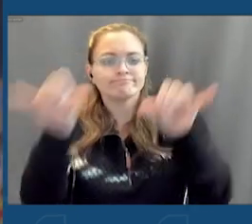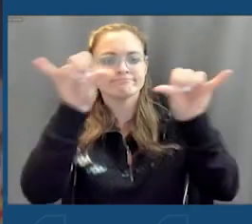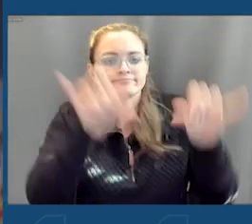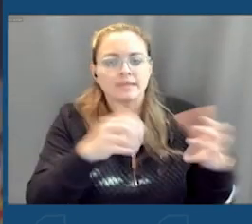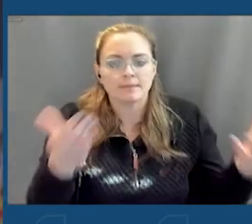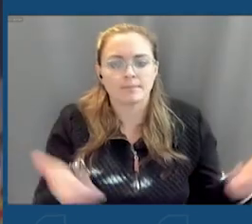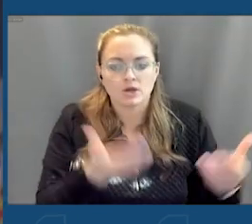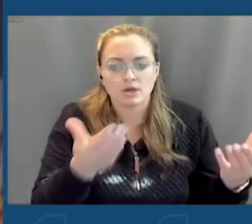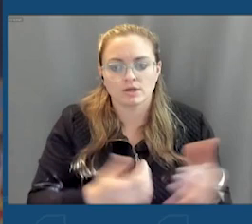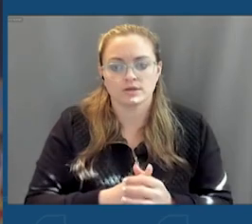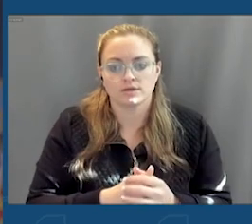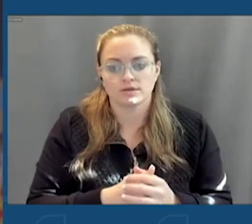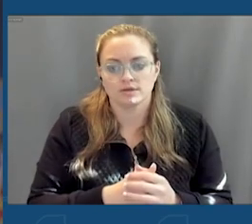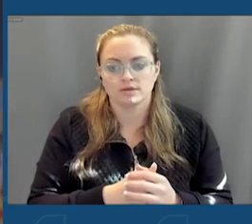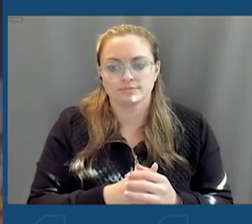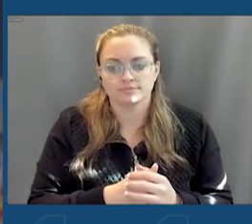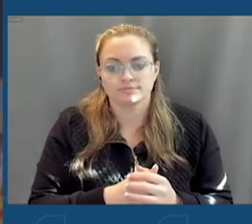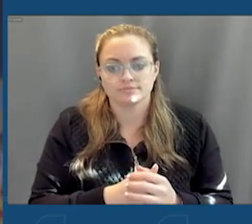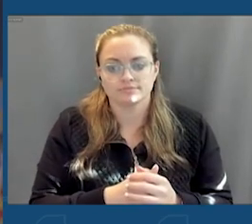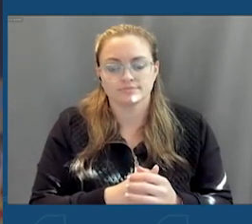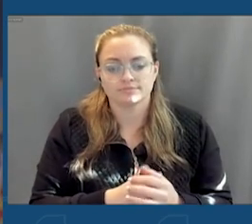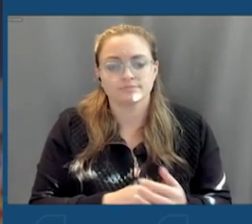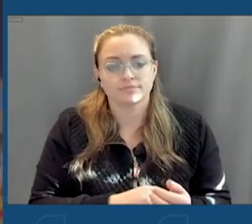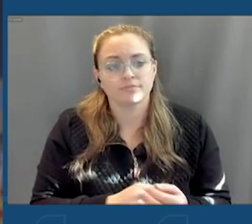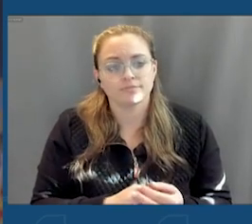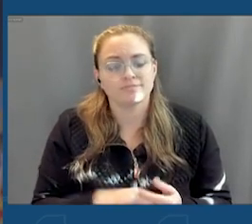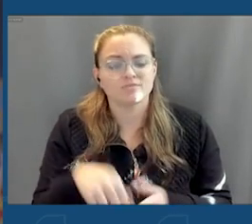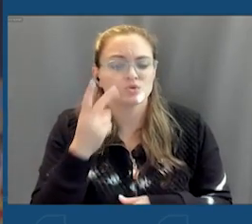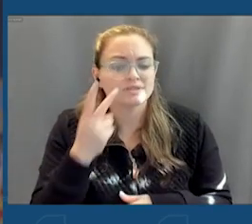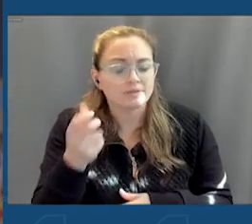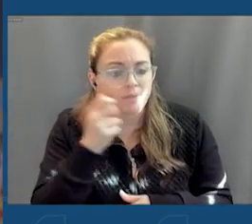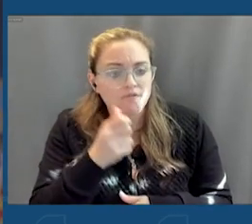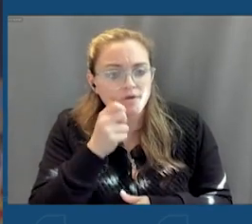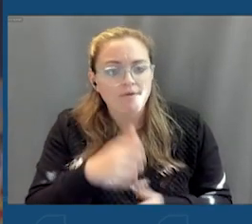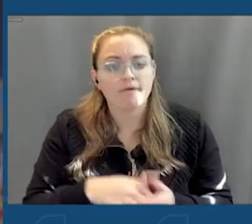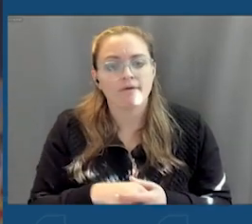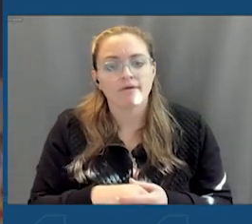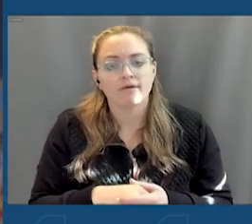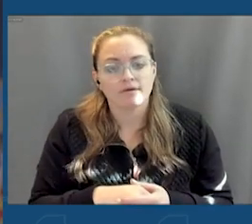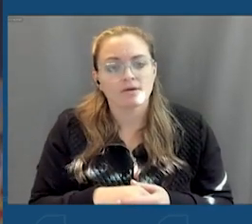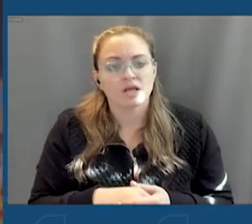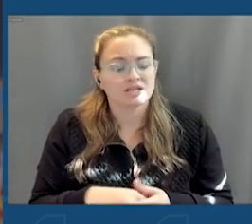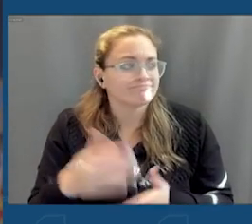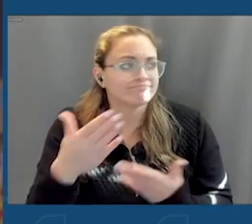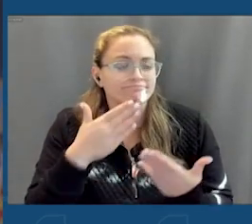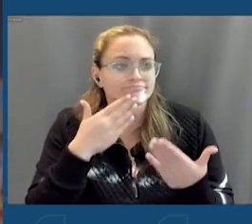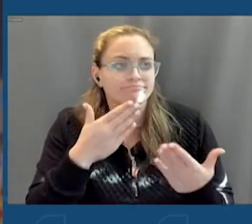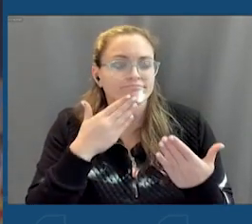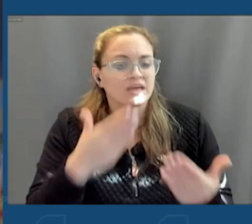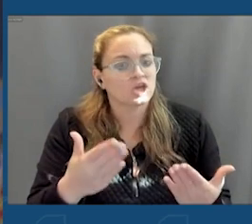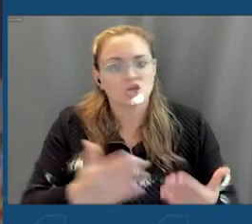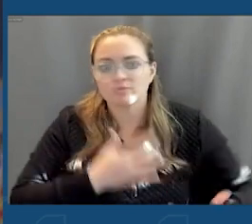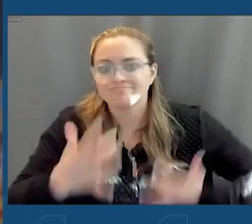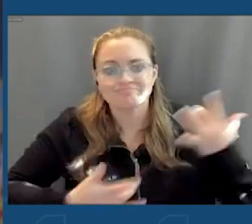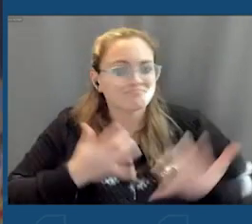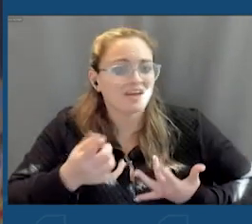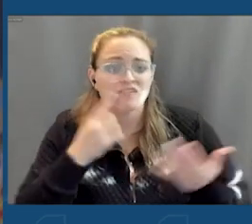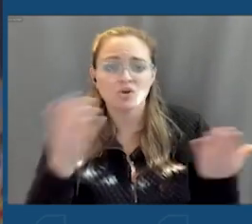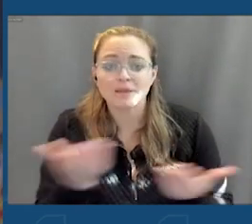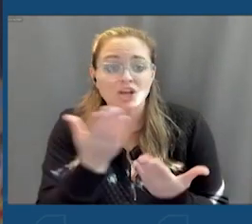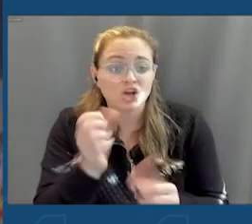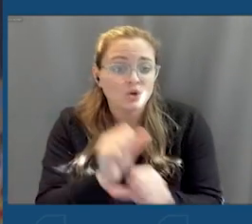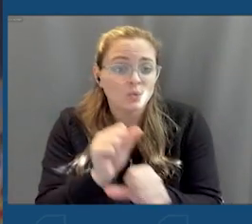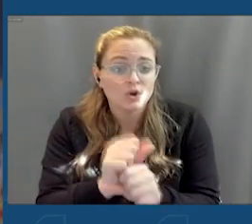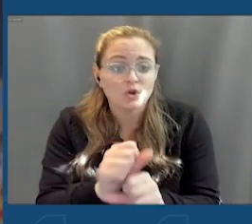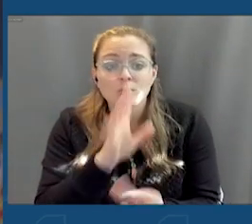people here that I speak to and see each and every day. And Governor, we are just so thrilled to have you in this position because you are speaking